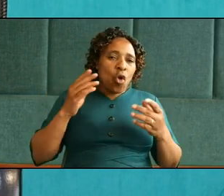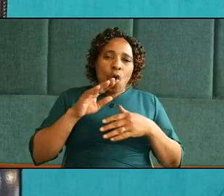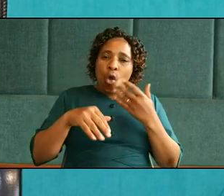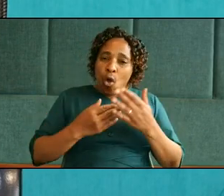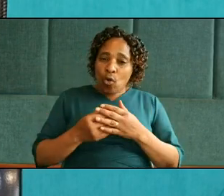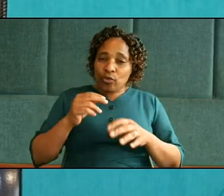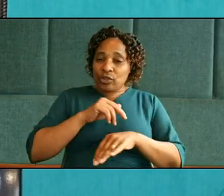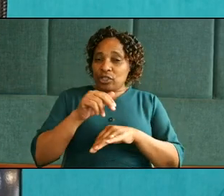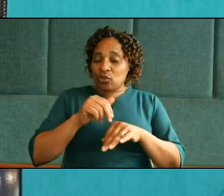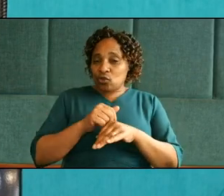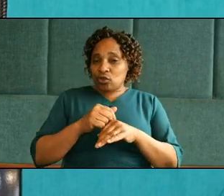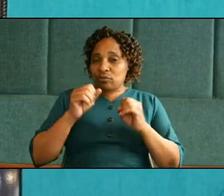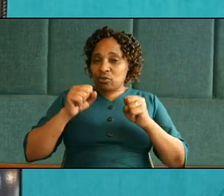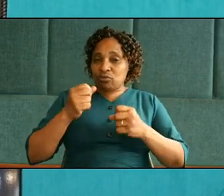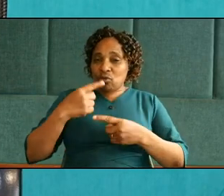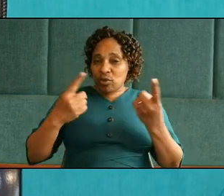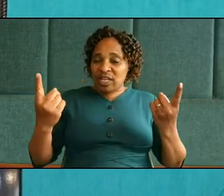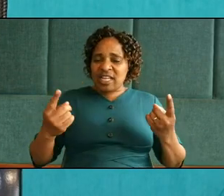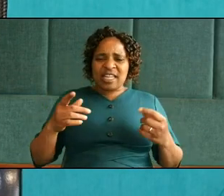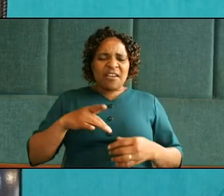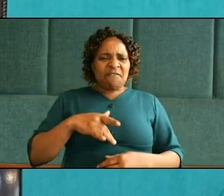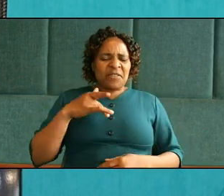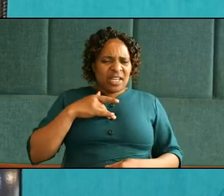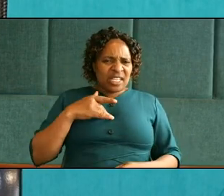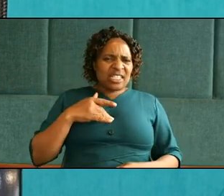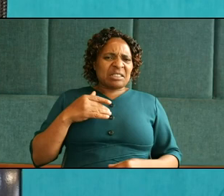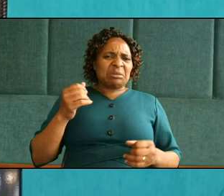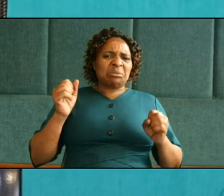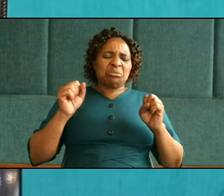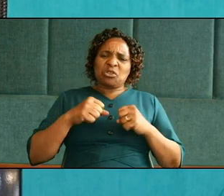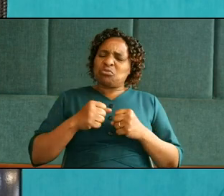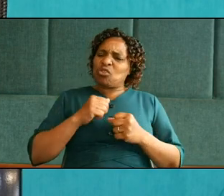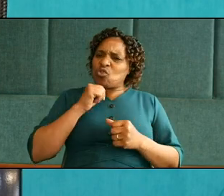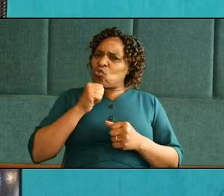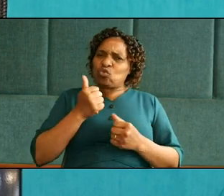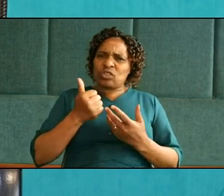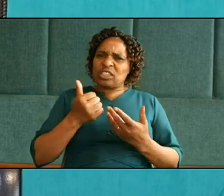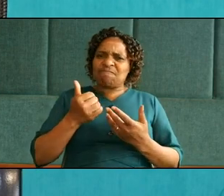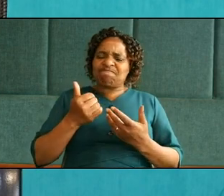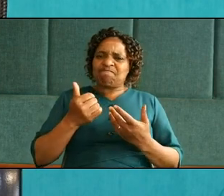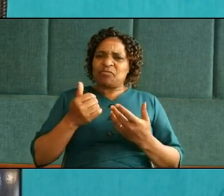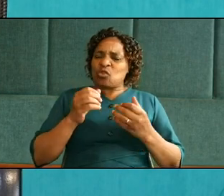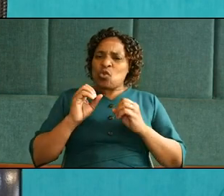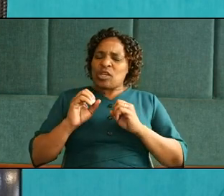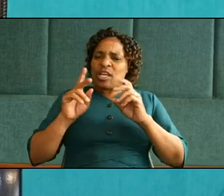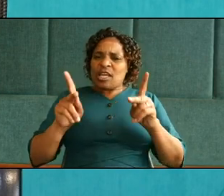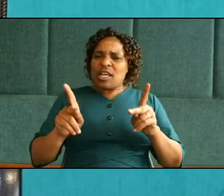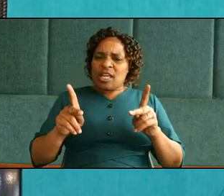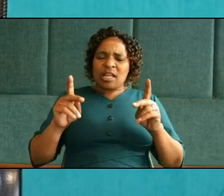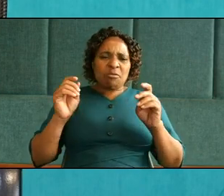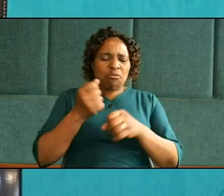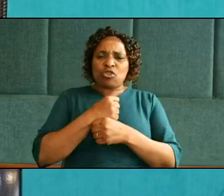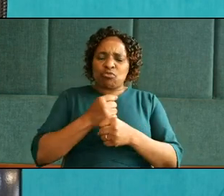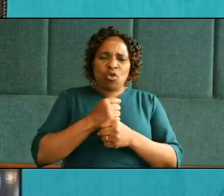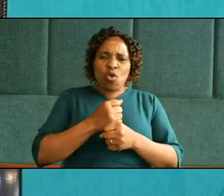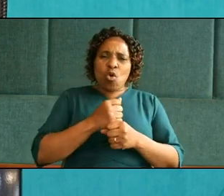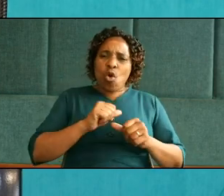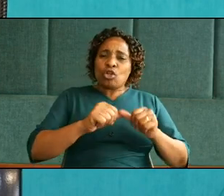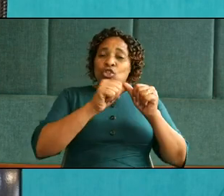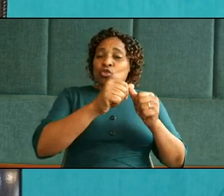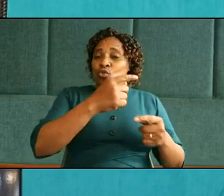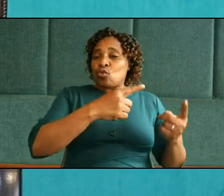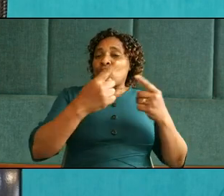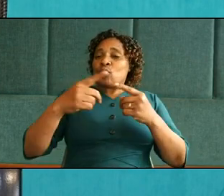that they were supposed to conquer. So they're feeling like they're a bit complacent, and they're okay, they don't need to conquer anymore. So Joshua,